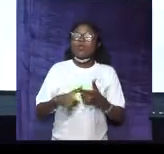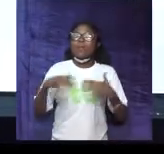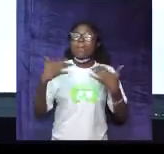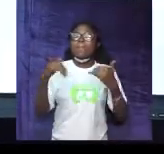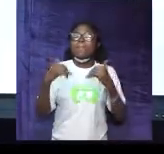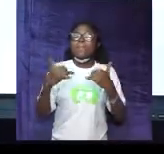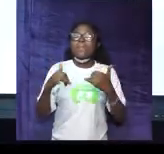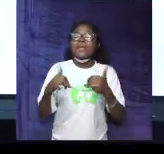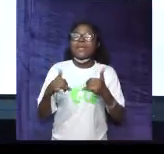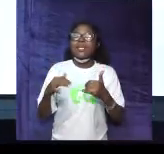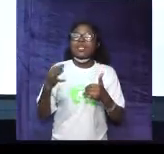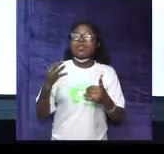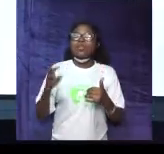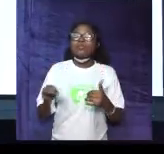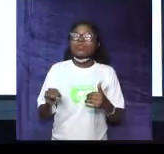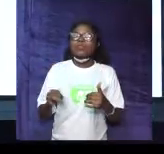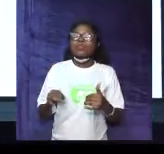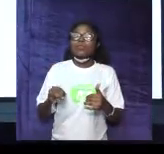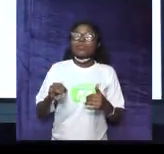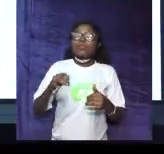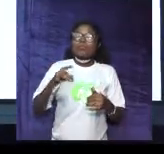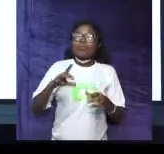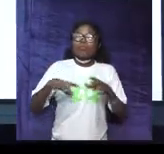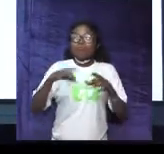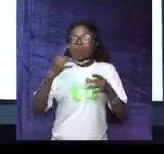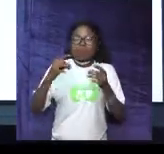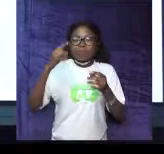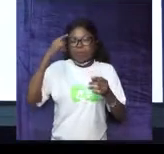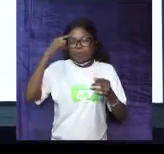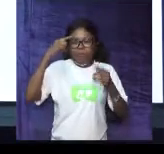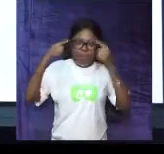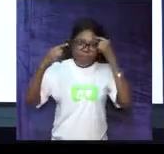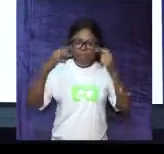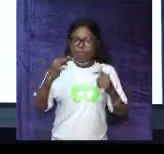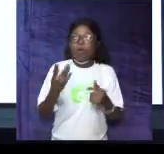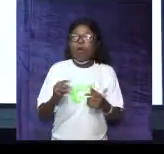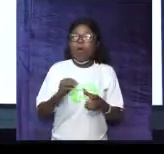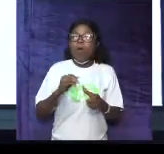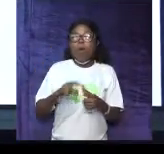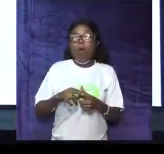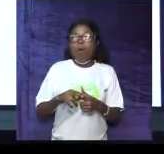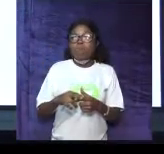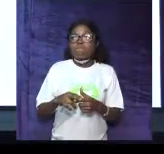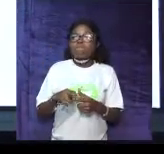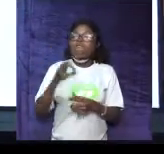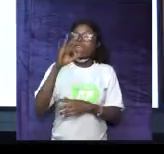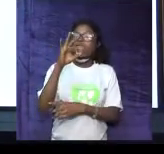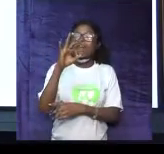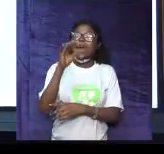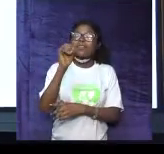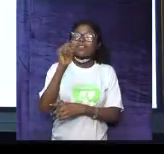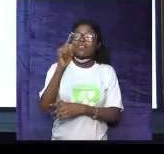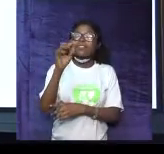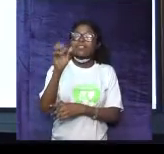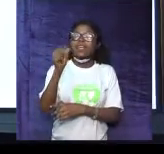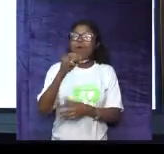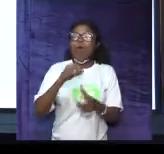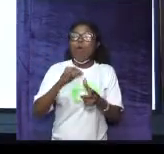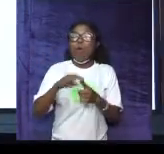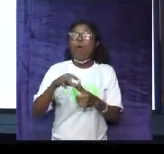we are going to play the fact or opinion game. Fact or